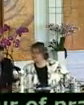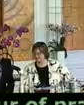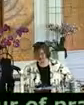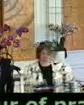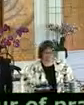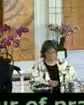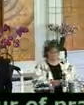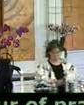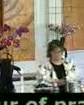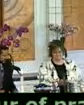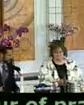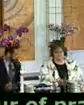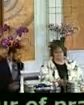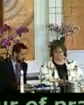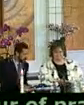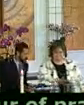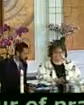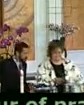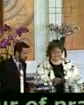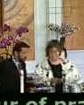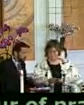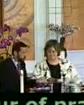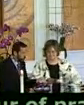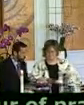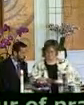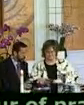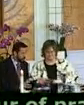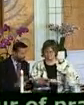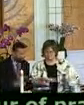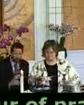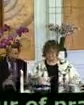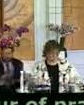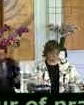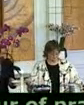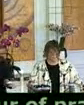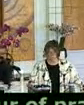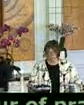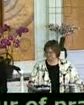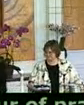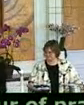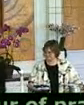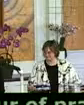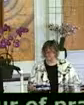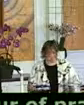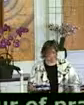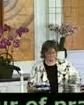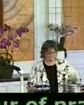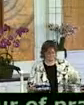Thank you.